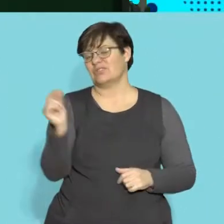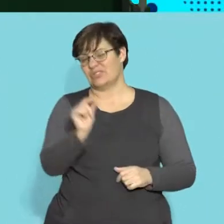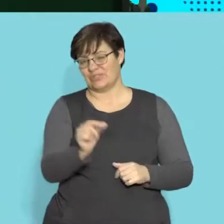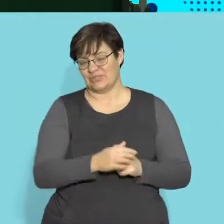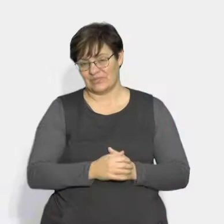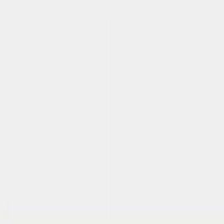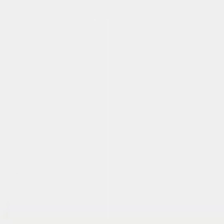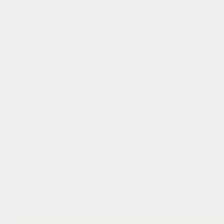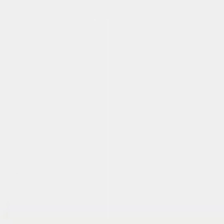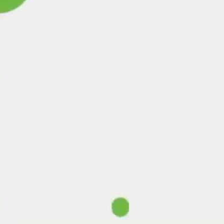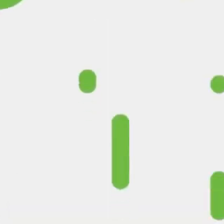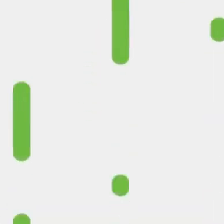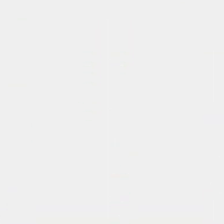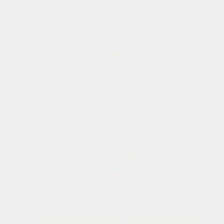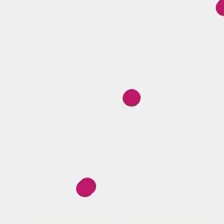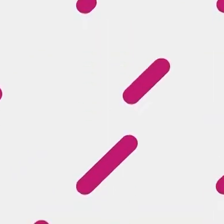bit.